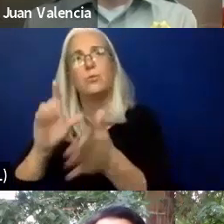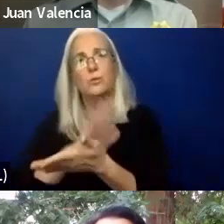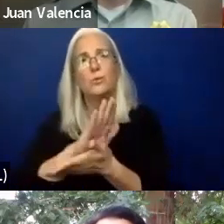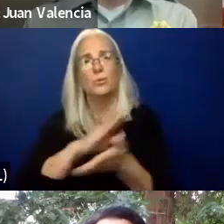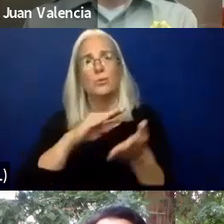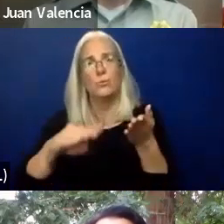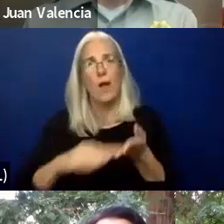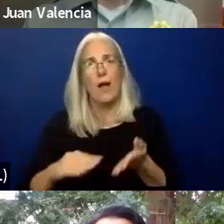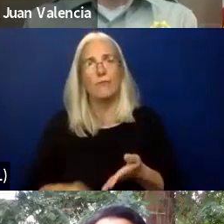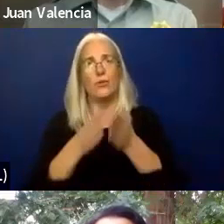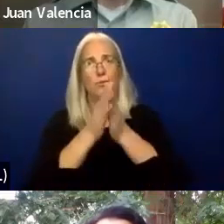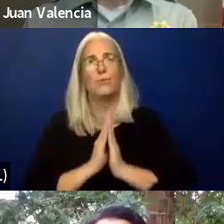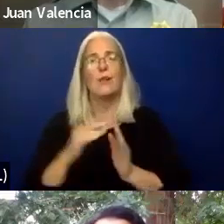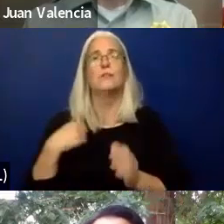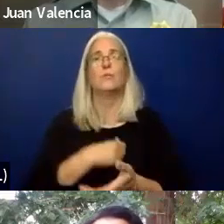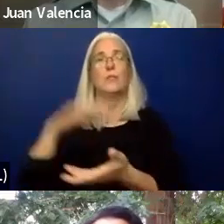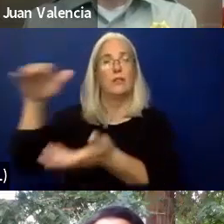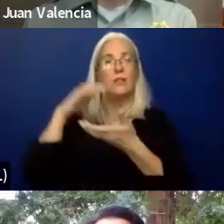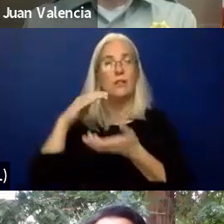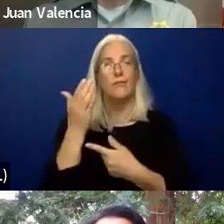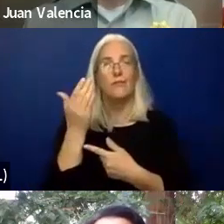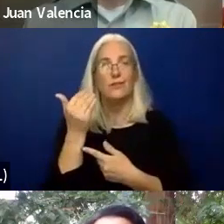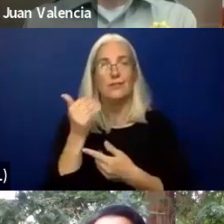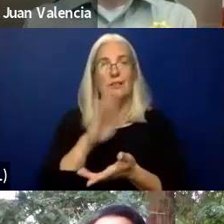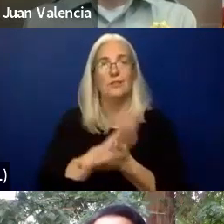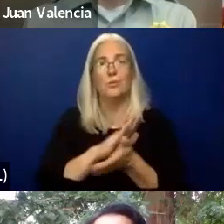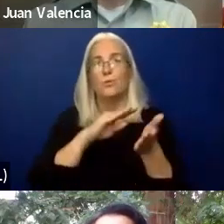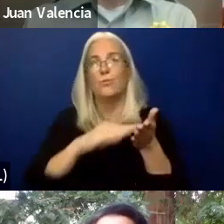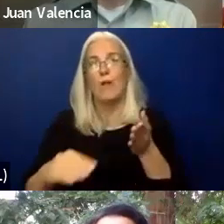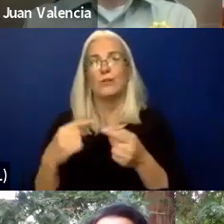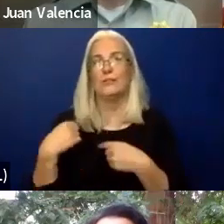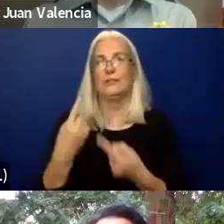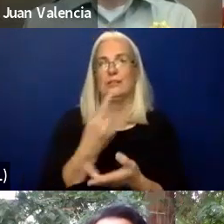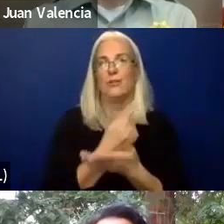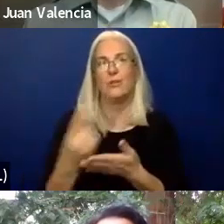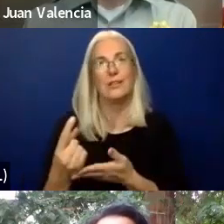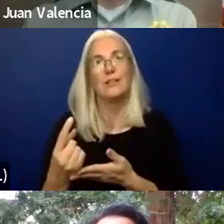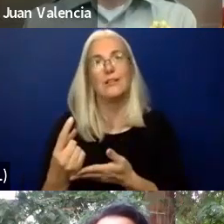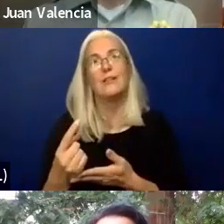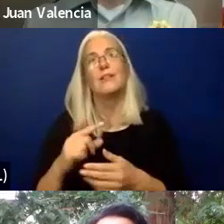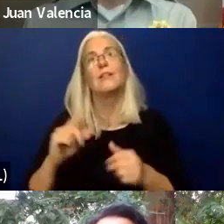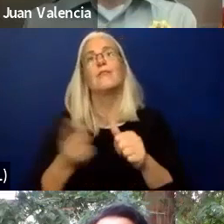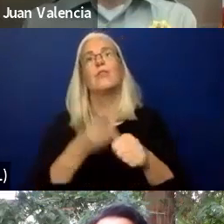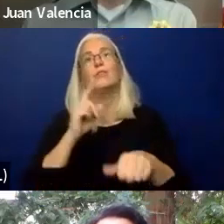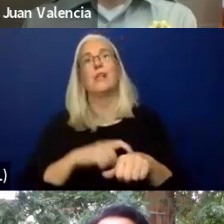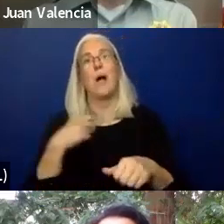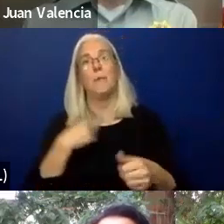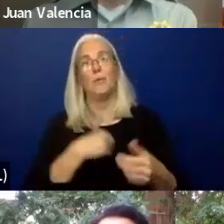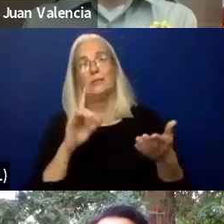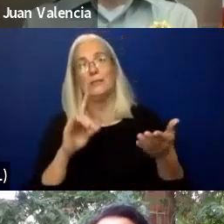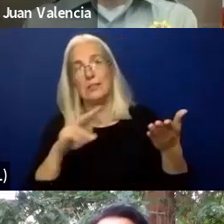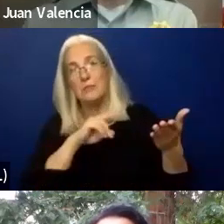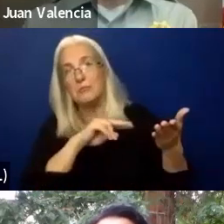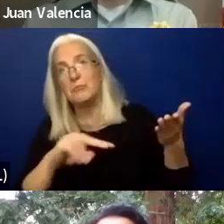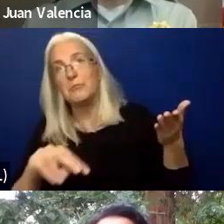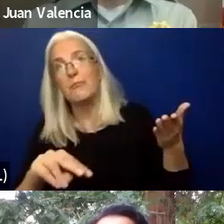in the last several weeks that were updated. And in the initial review, one waiver has been